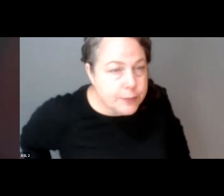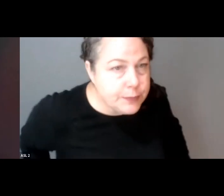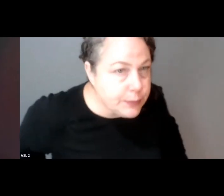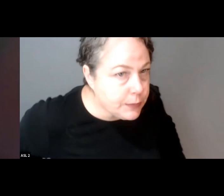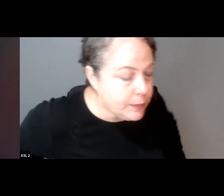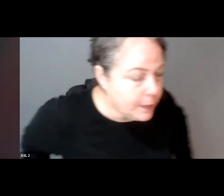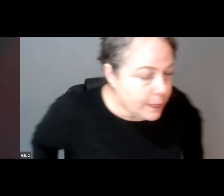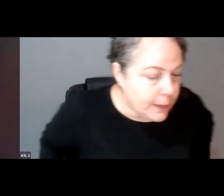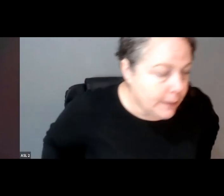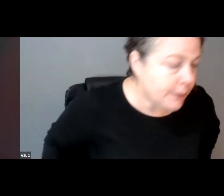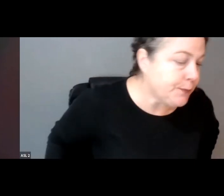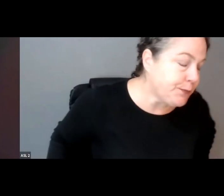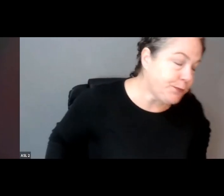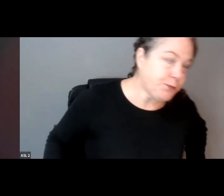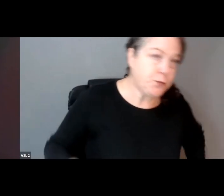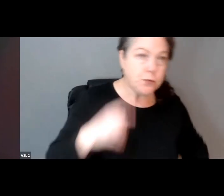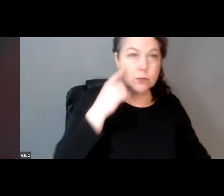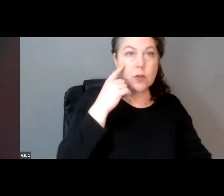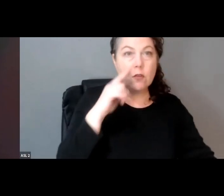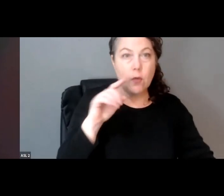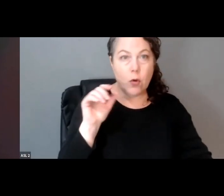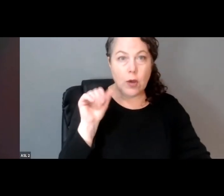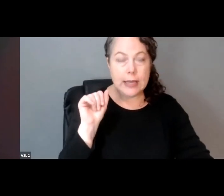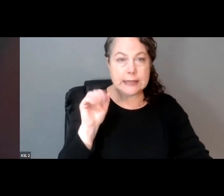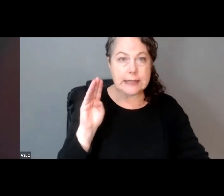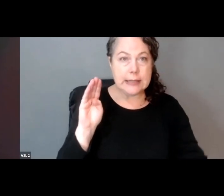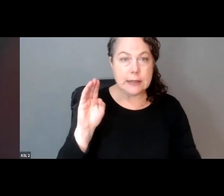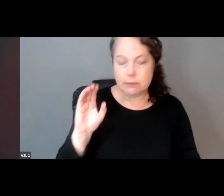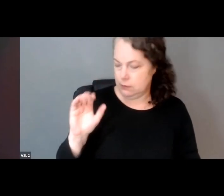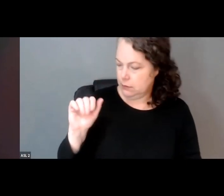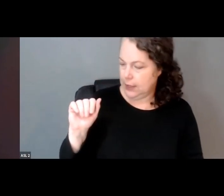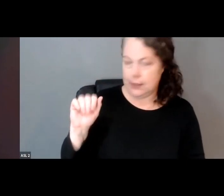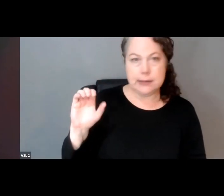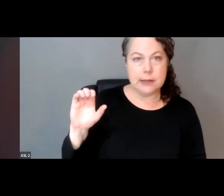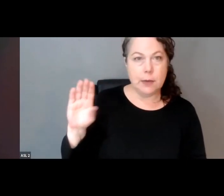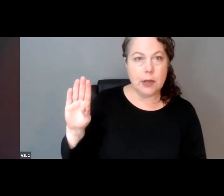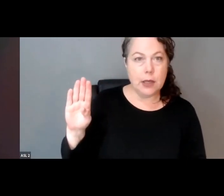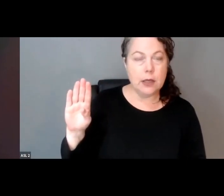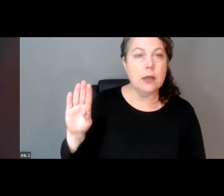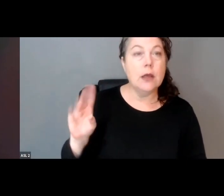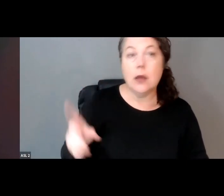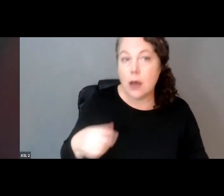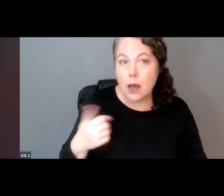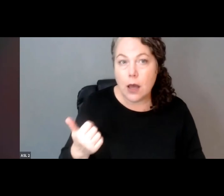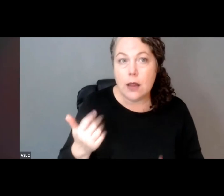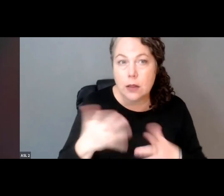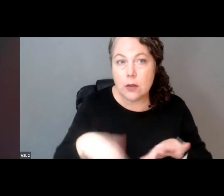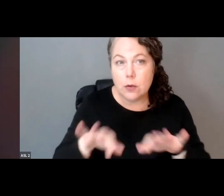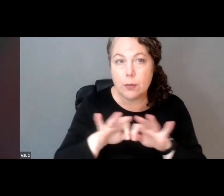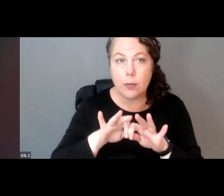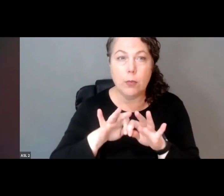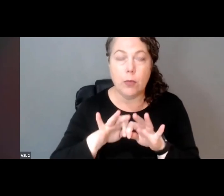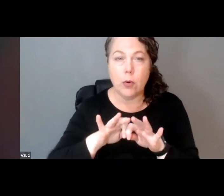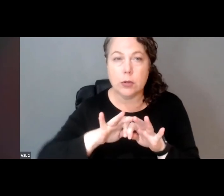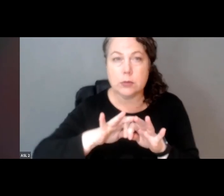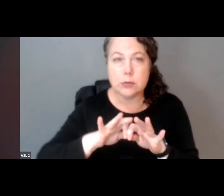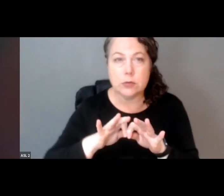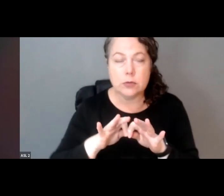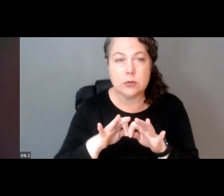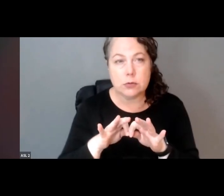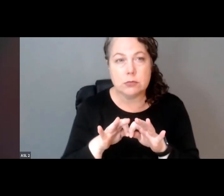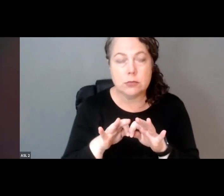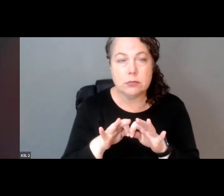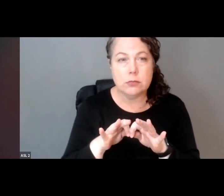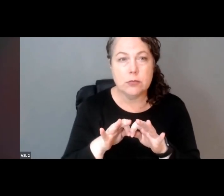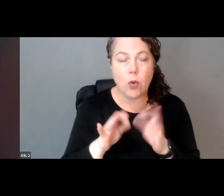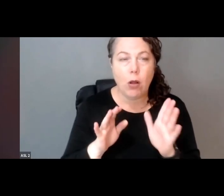For ACB, another key driver of us being able to, and people